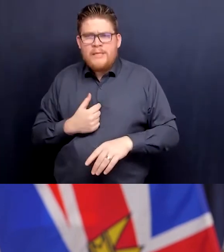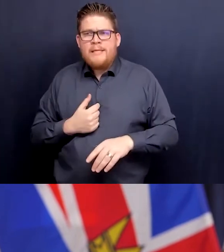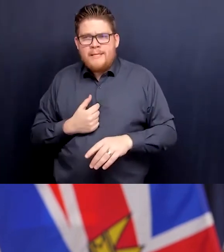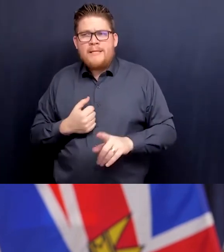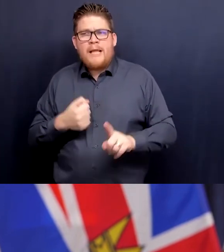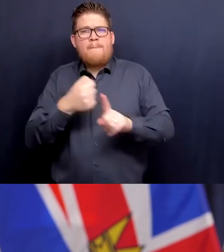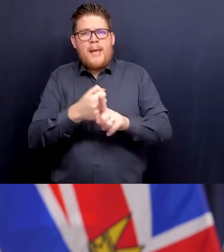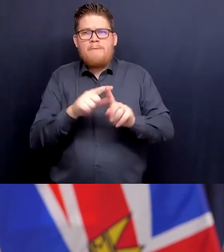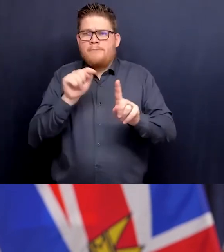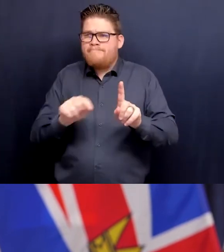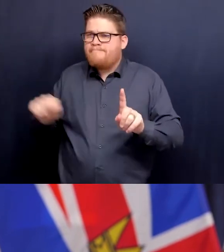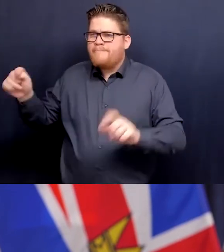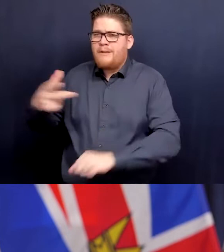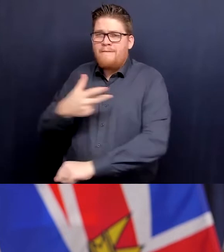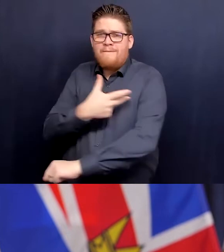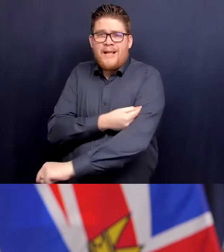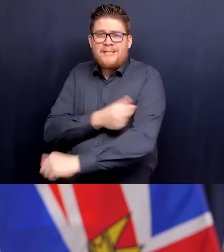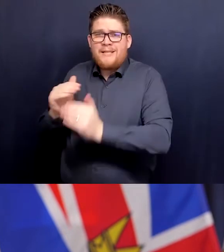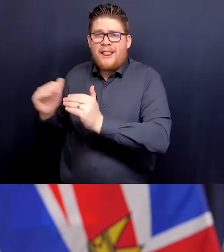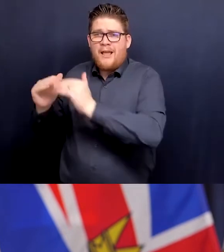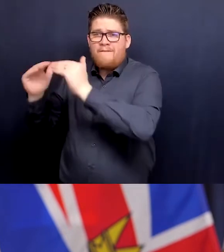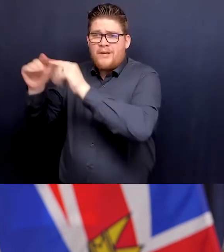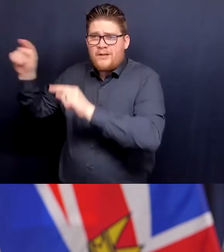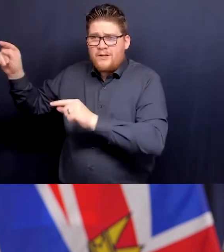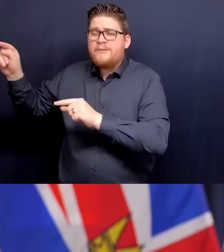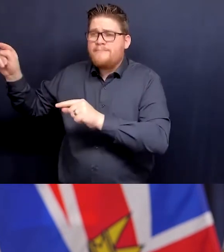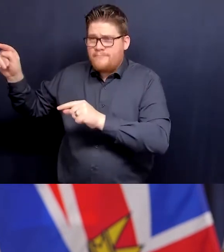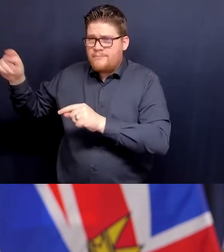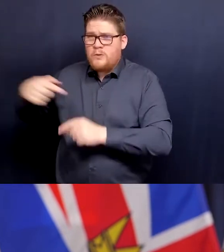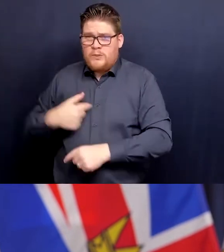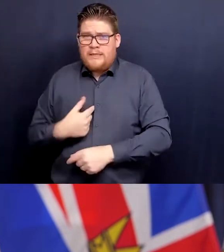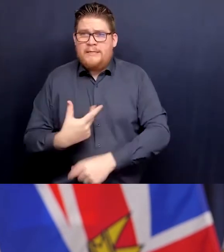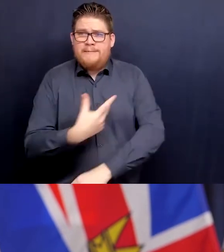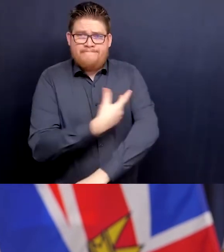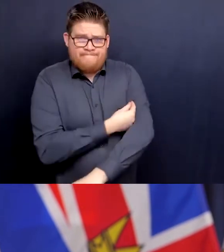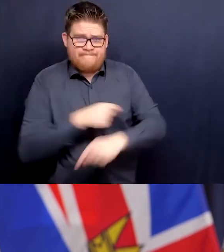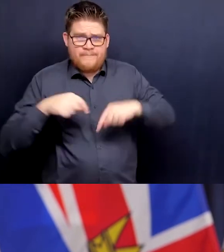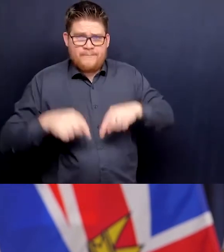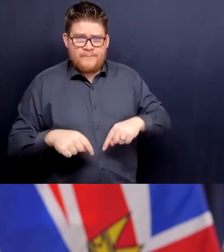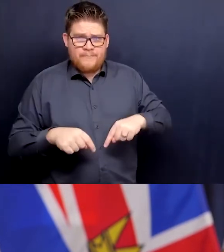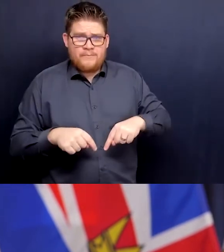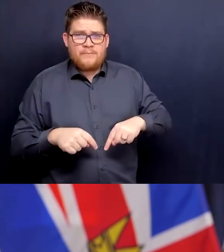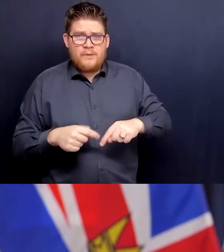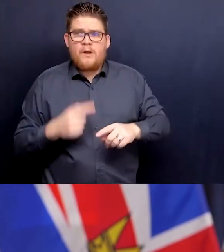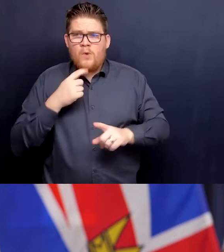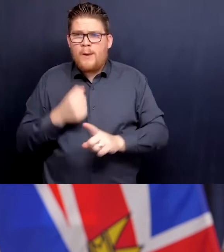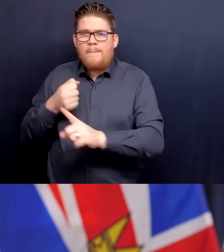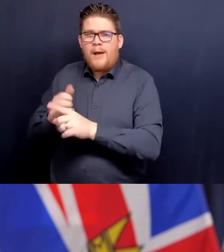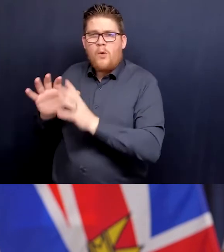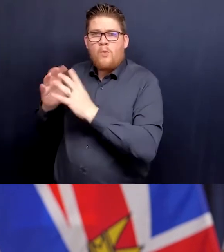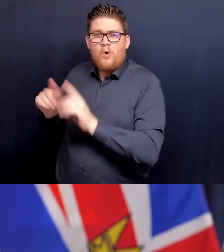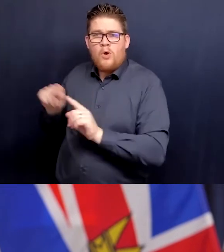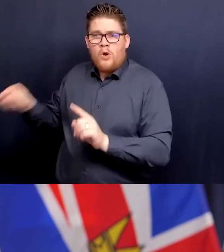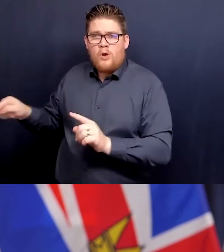in BC that there's vaccination in all countries in the world. And we have to continue to support those measures at a national